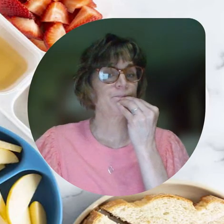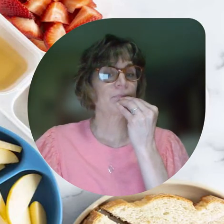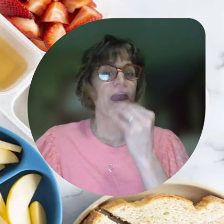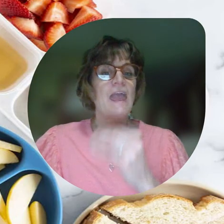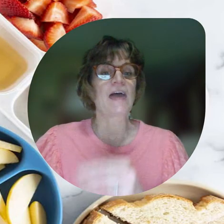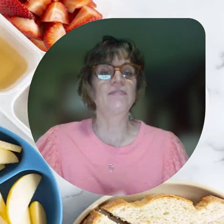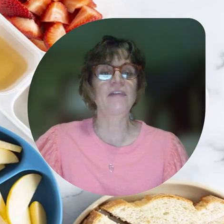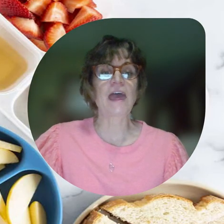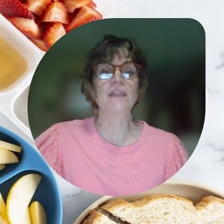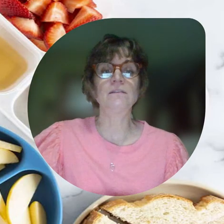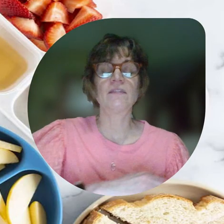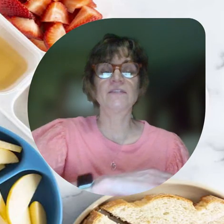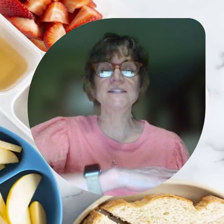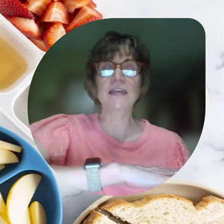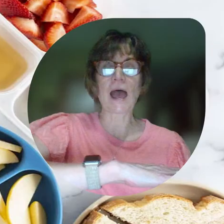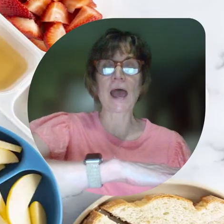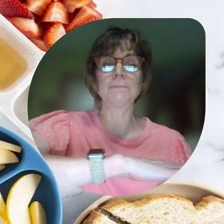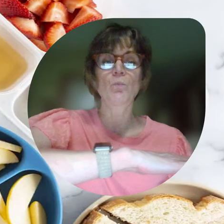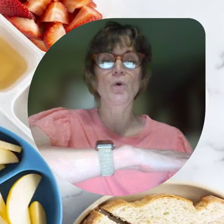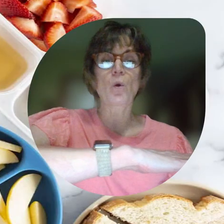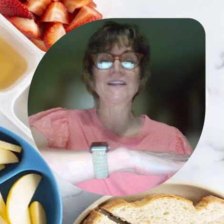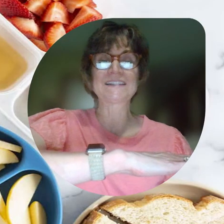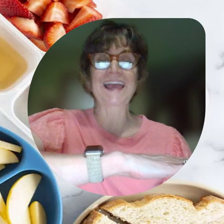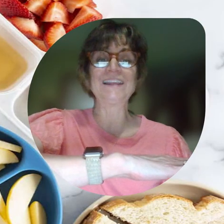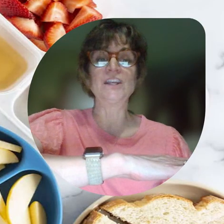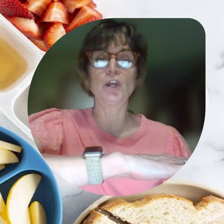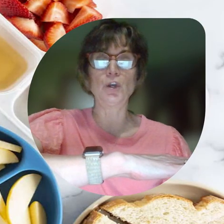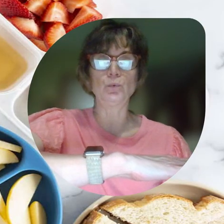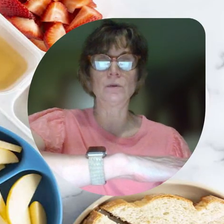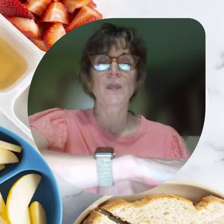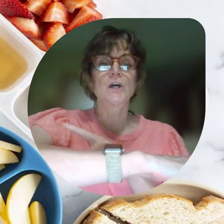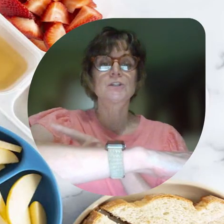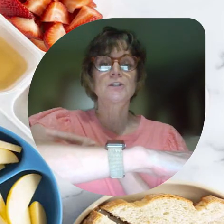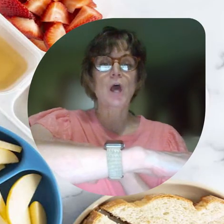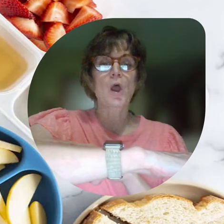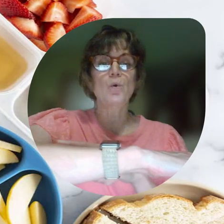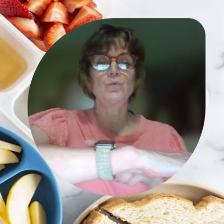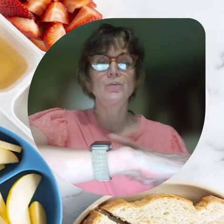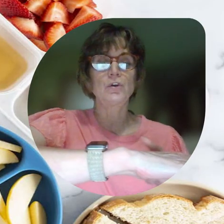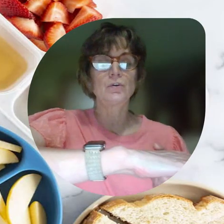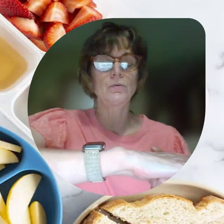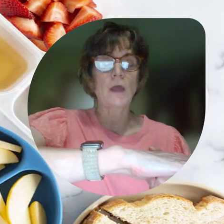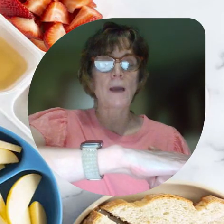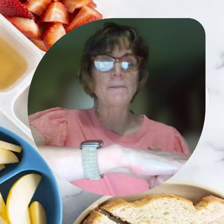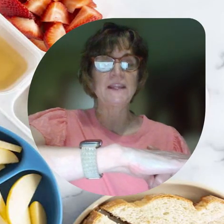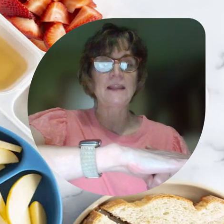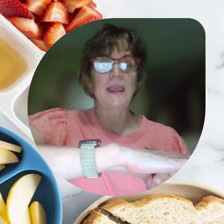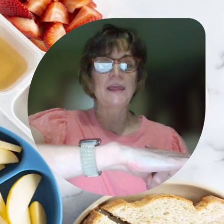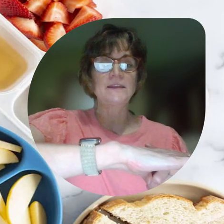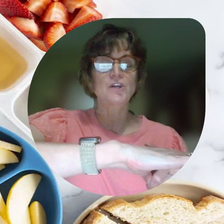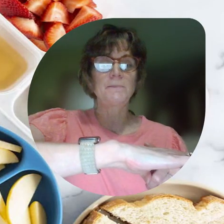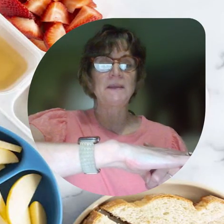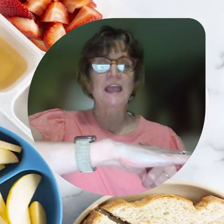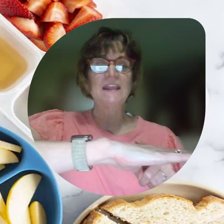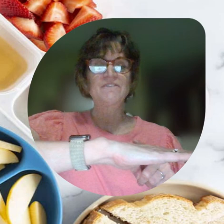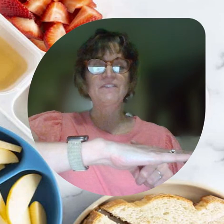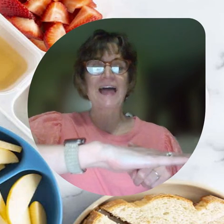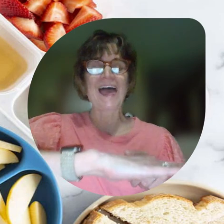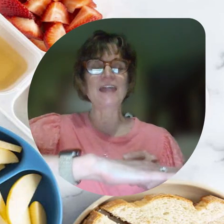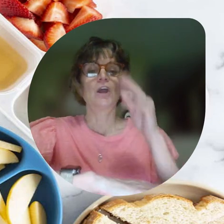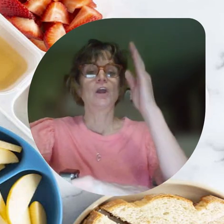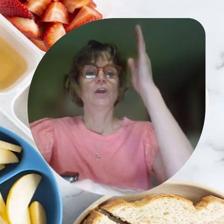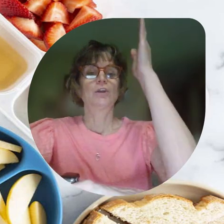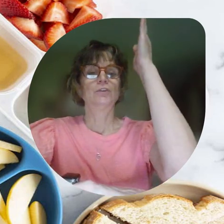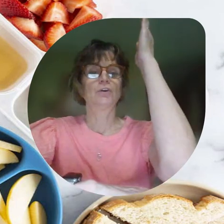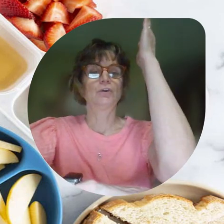eat, and then this time we're going to say noon. So your dominant hand is going to be laying